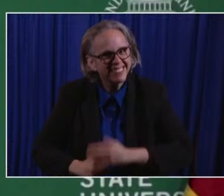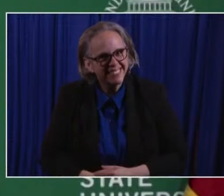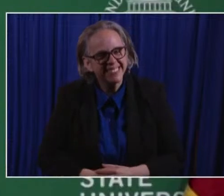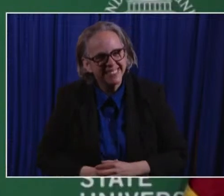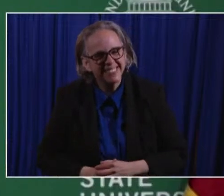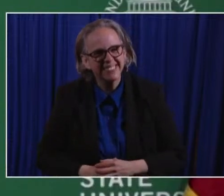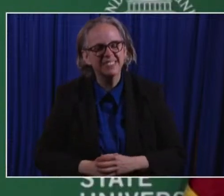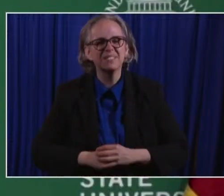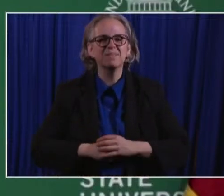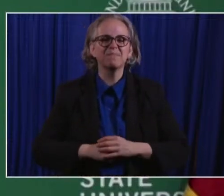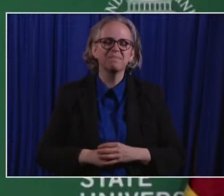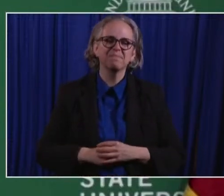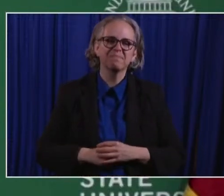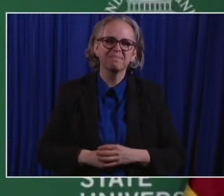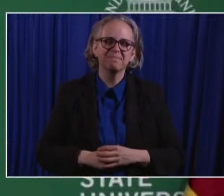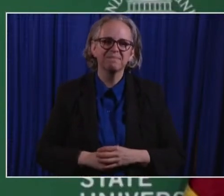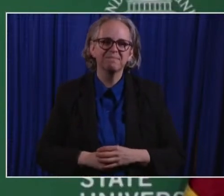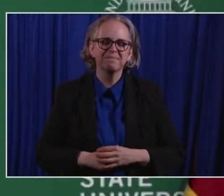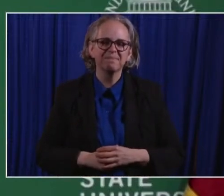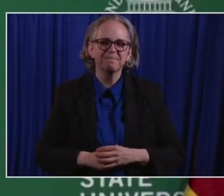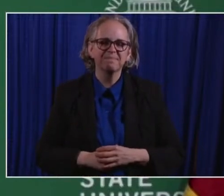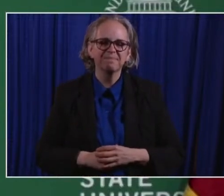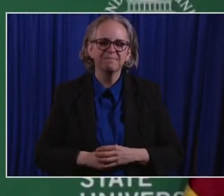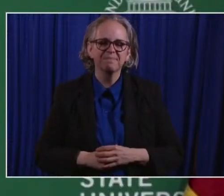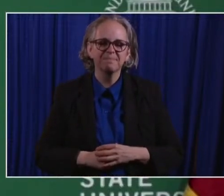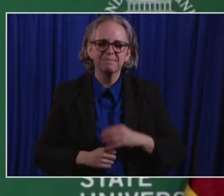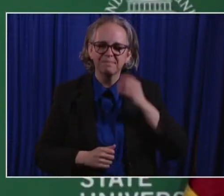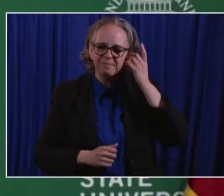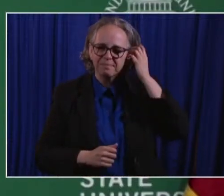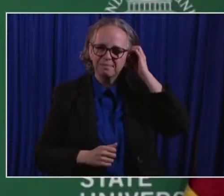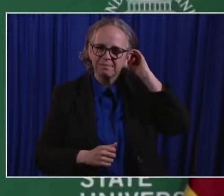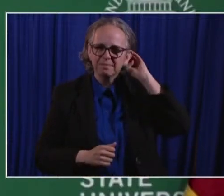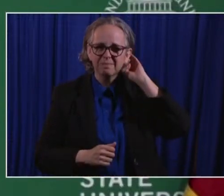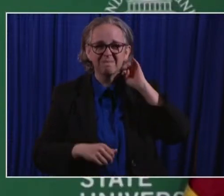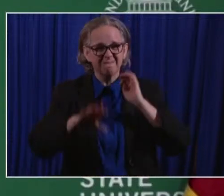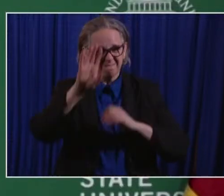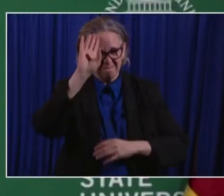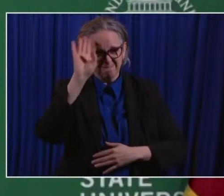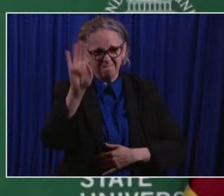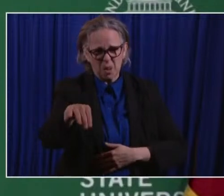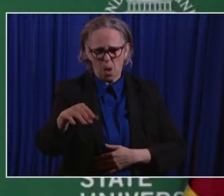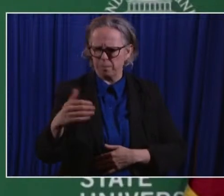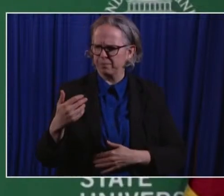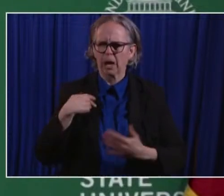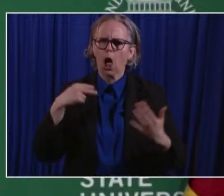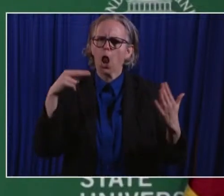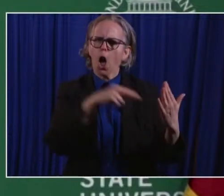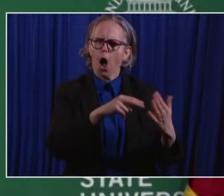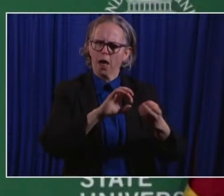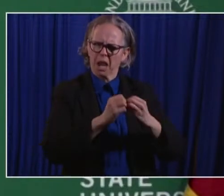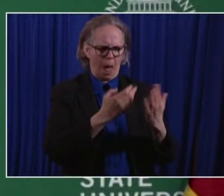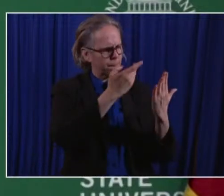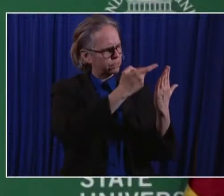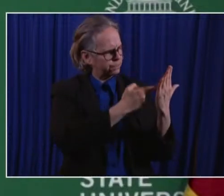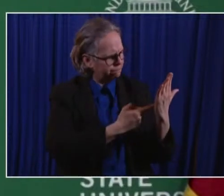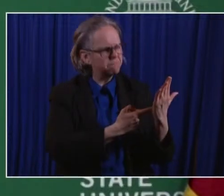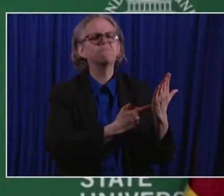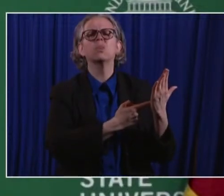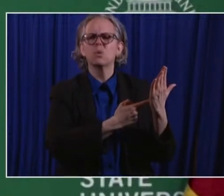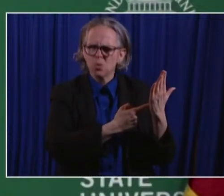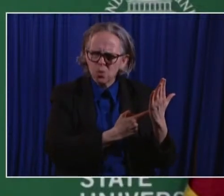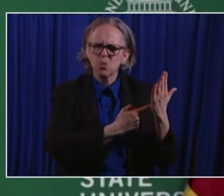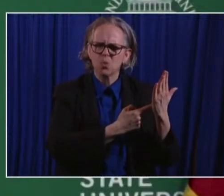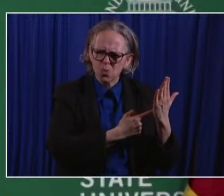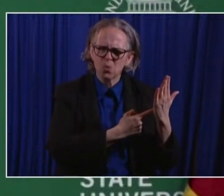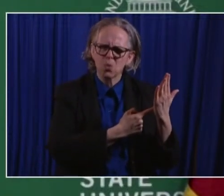In fact, I looked at the numbers just a moment ago. We're up to now 21%. Over 1/5